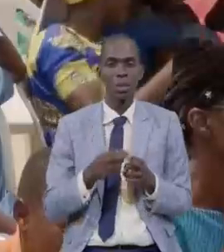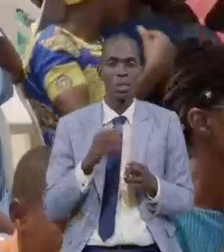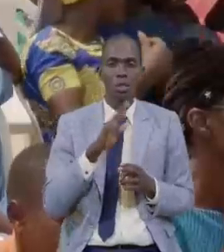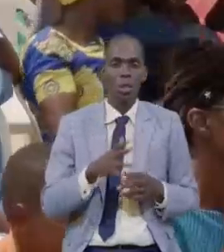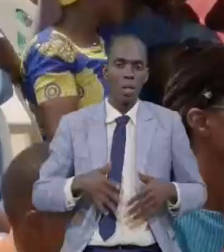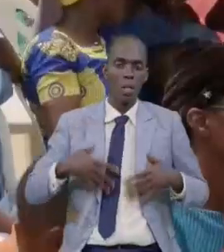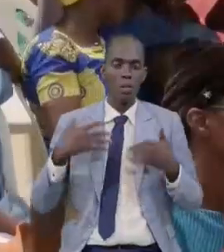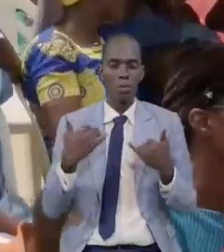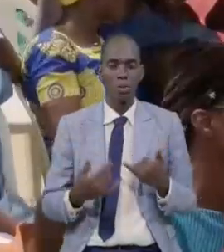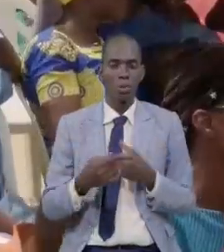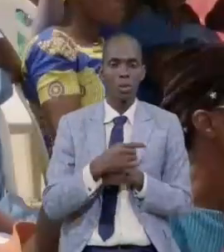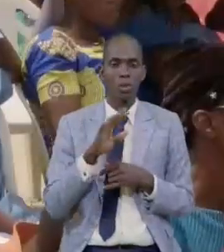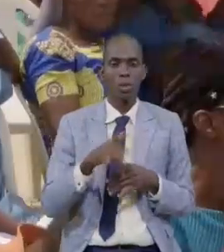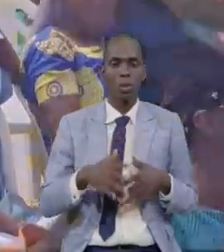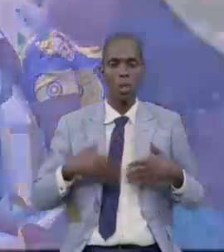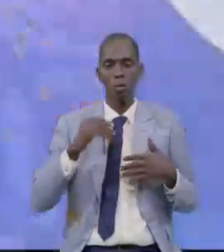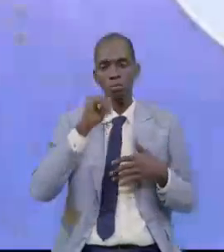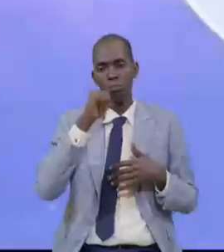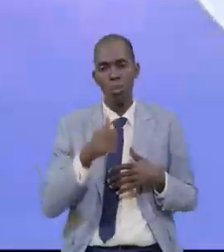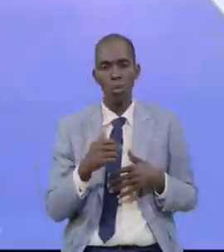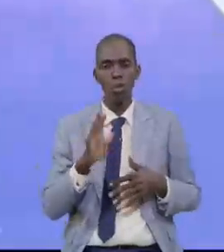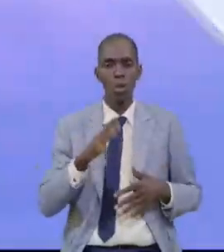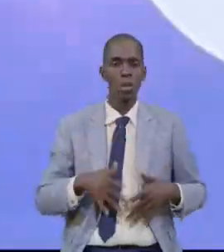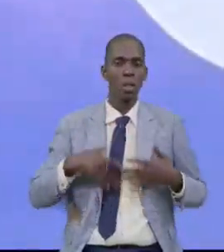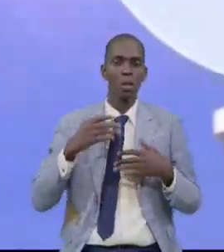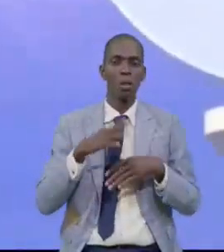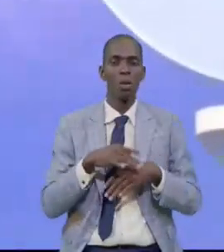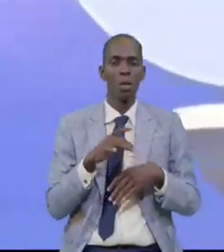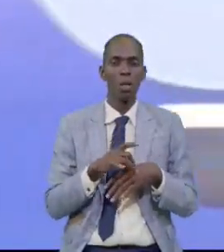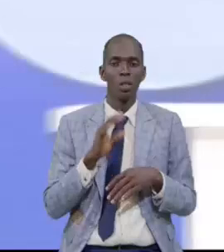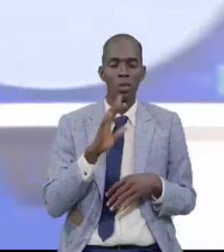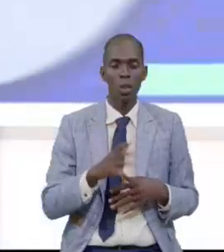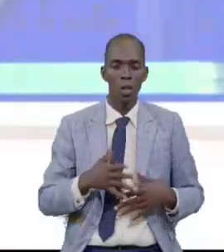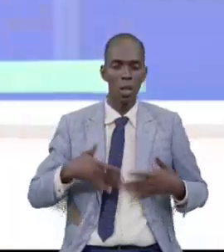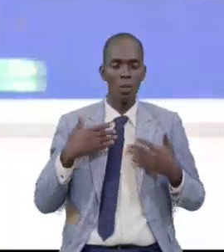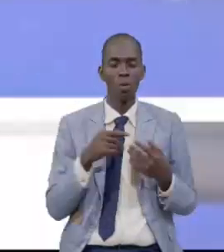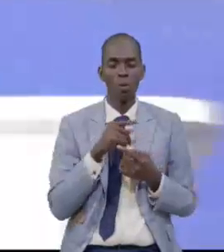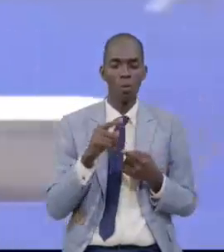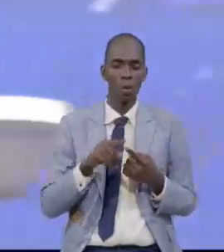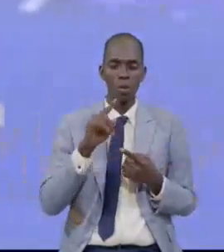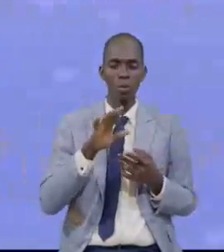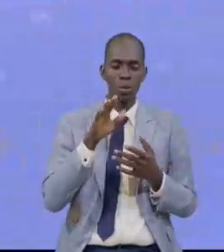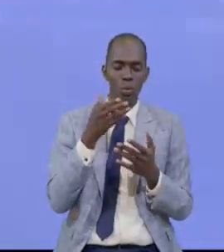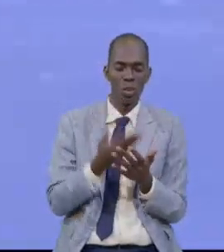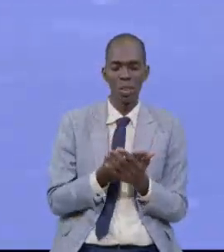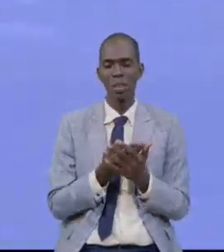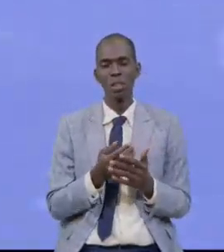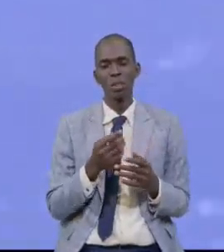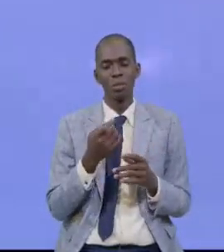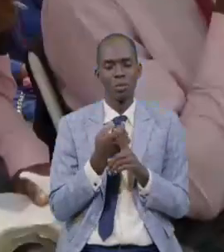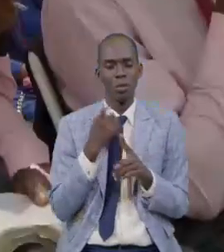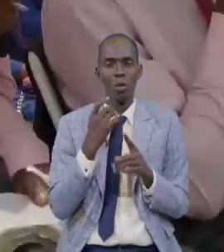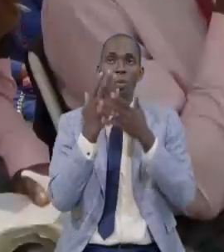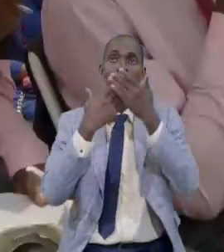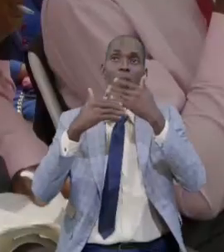life on earth, your life when you get up to heaven, the salvation will be accompanying you and going with you every